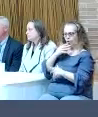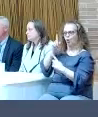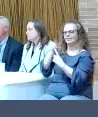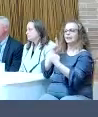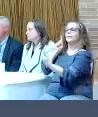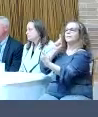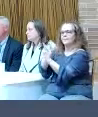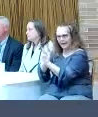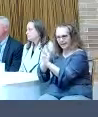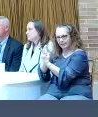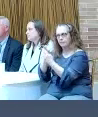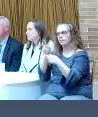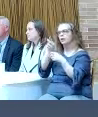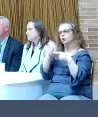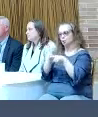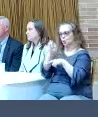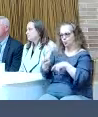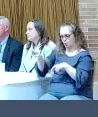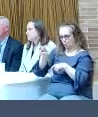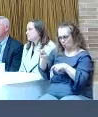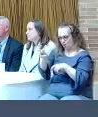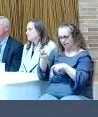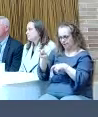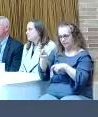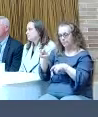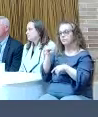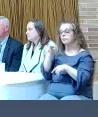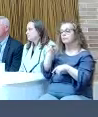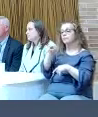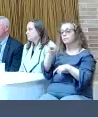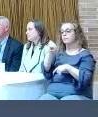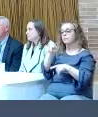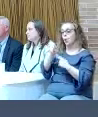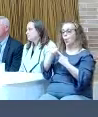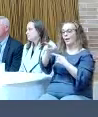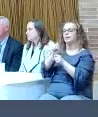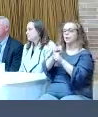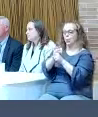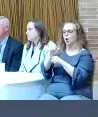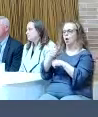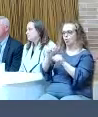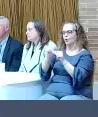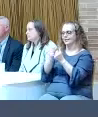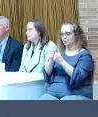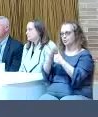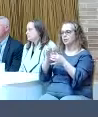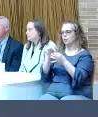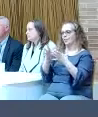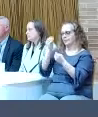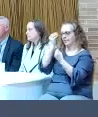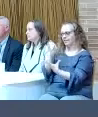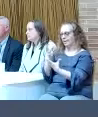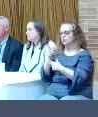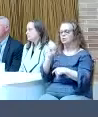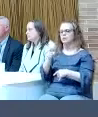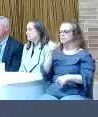she met him later on a house tour Keller Williams which was their employer at the time released this statement Keller Williams